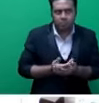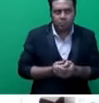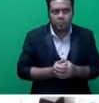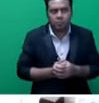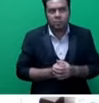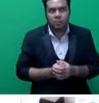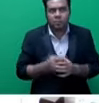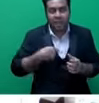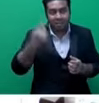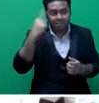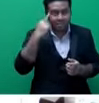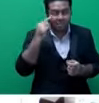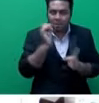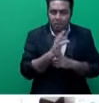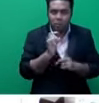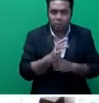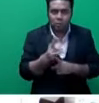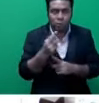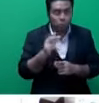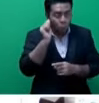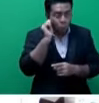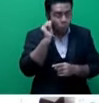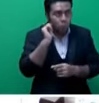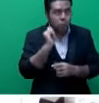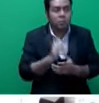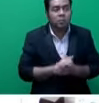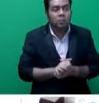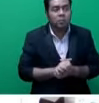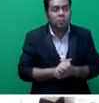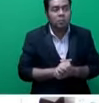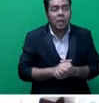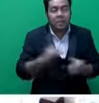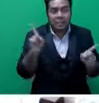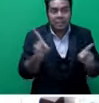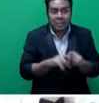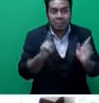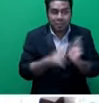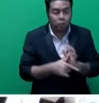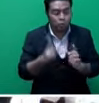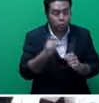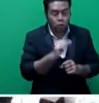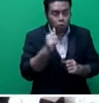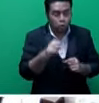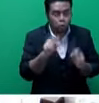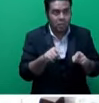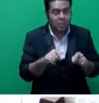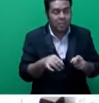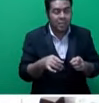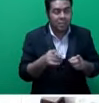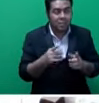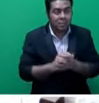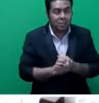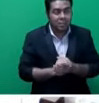that's critically important to note, and we'll see that. At the same time, we should not use that as an excuse or a reason to